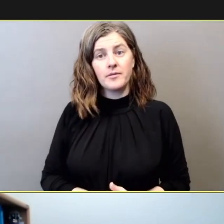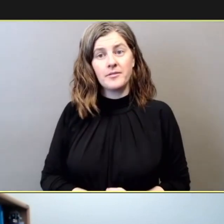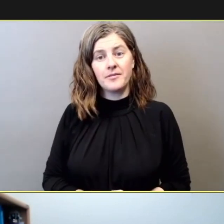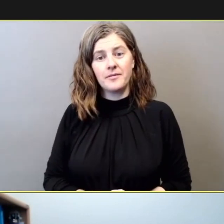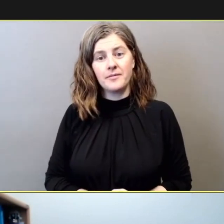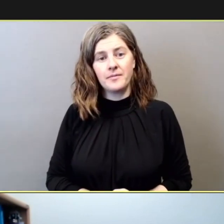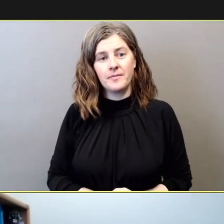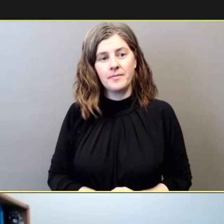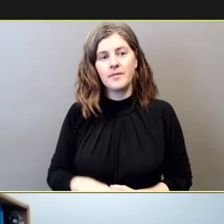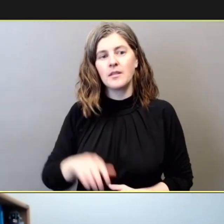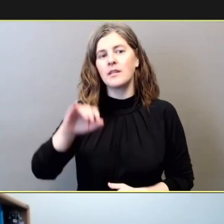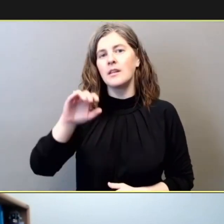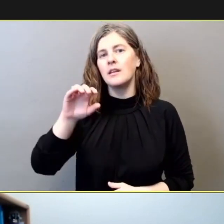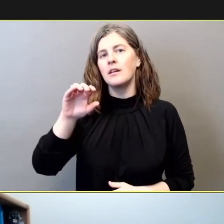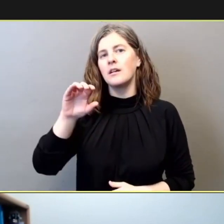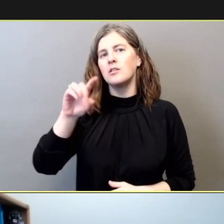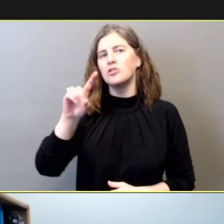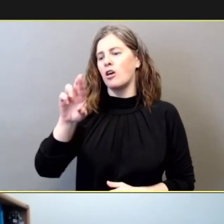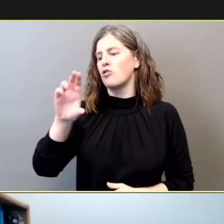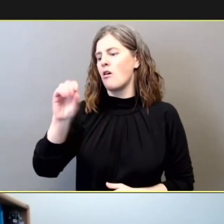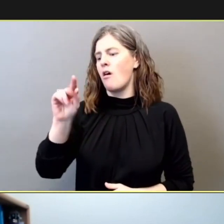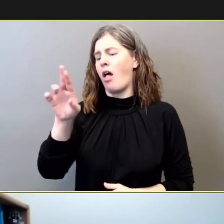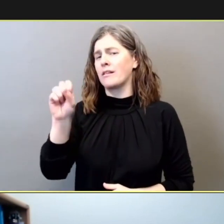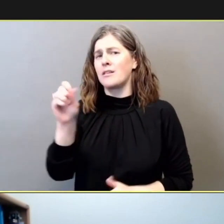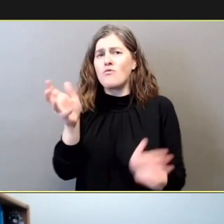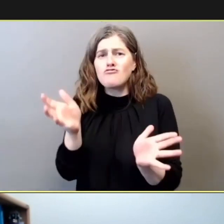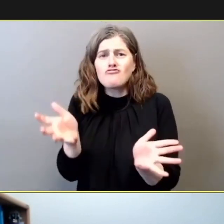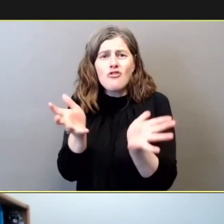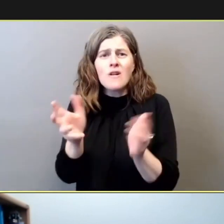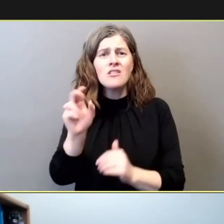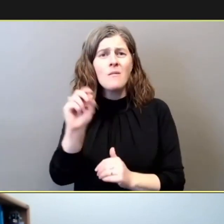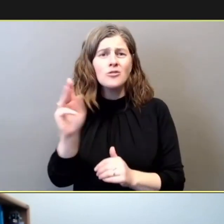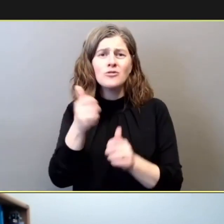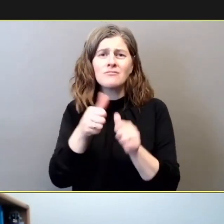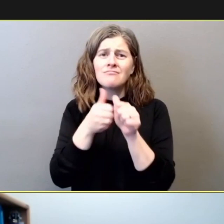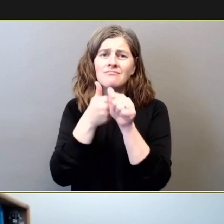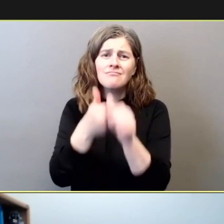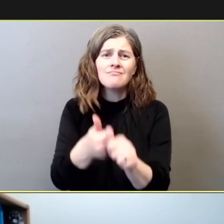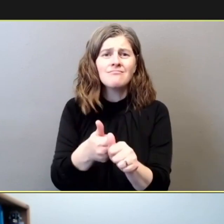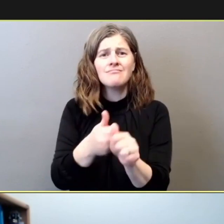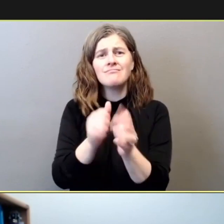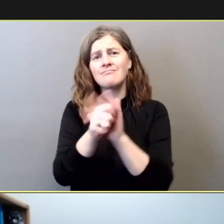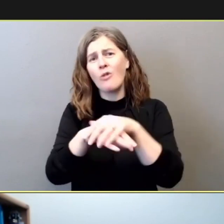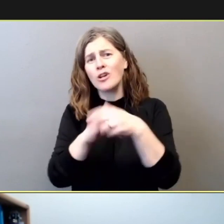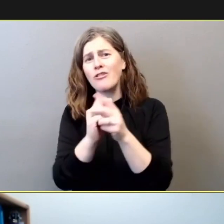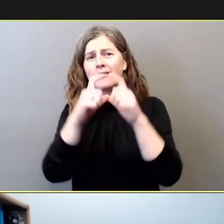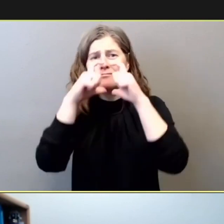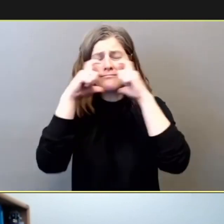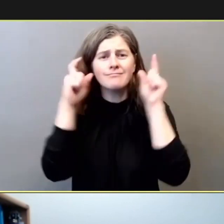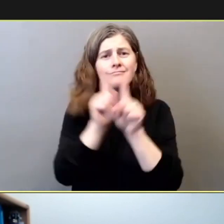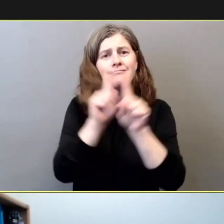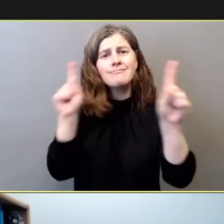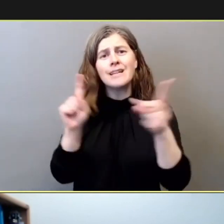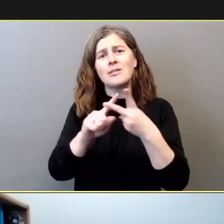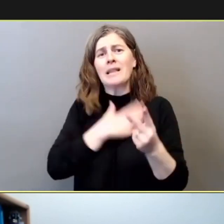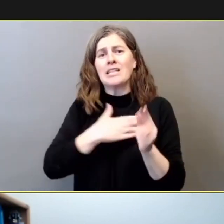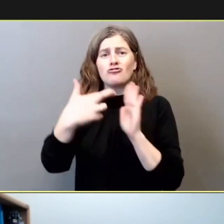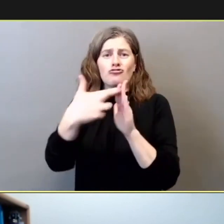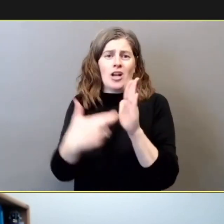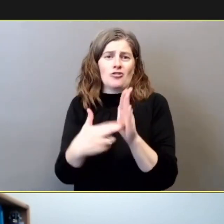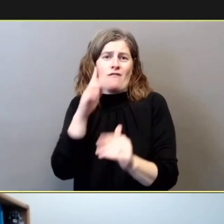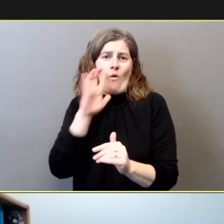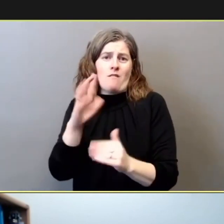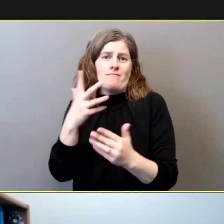I just want to encourage New Mexico to continue with best COVID practices and to register for your vaccine. Thank you.